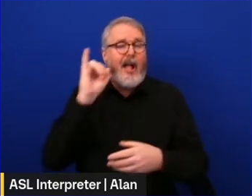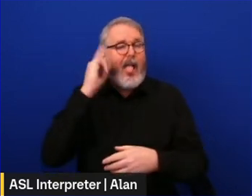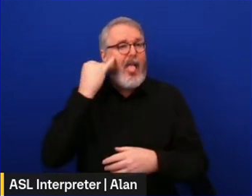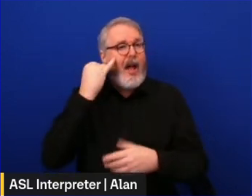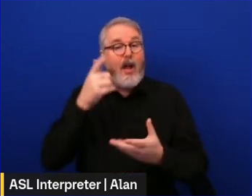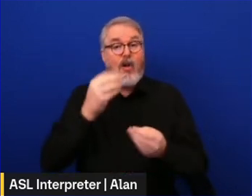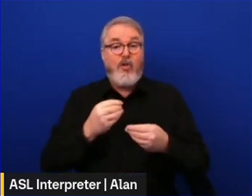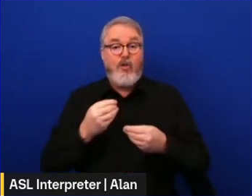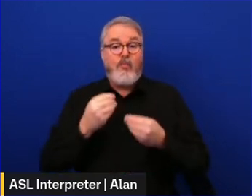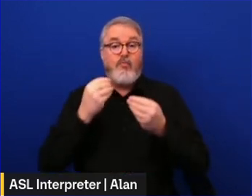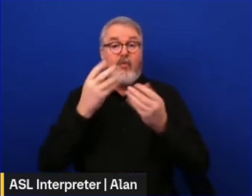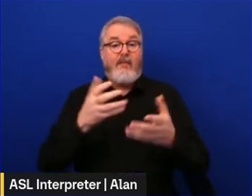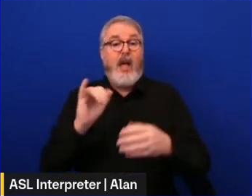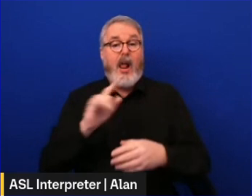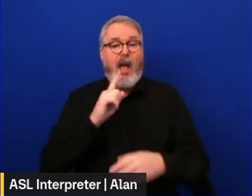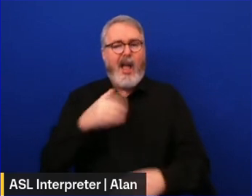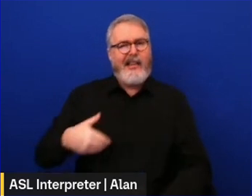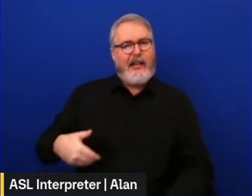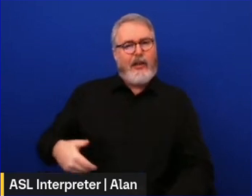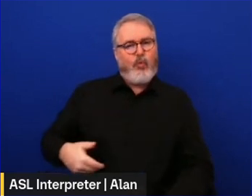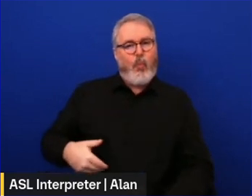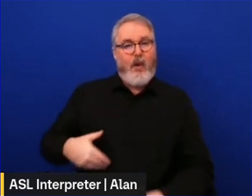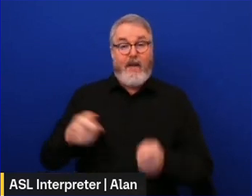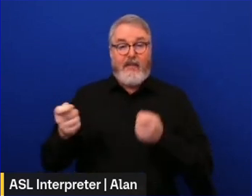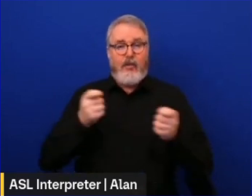an intuitive control panel